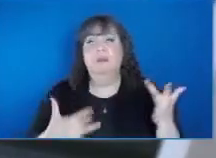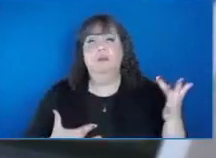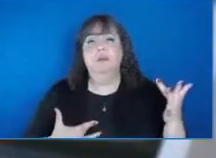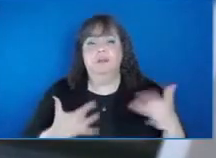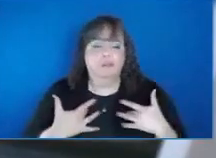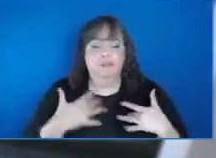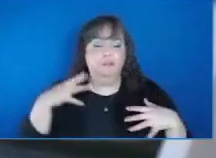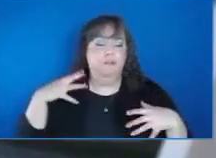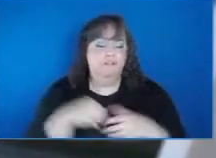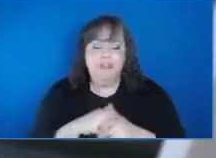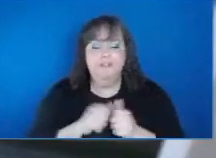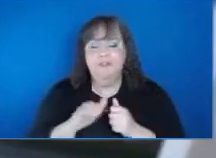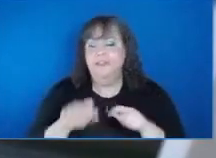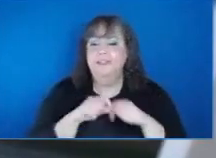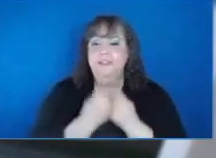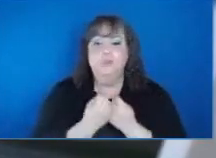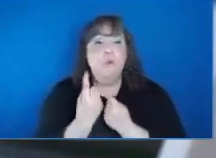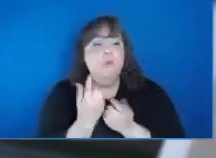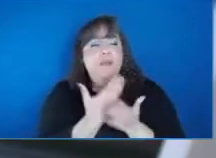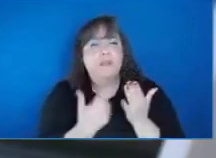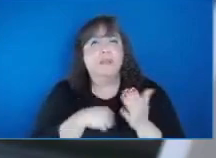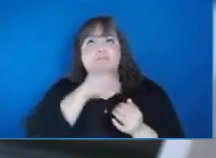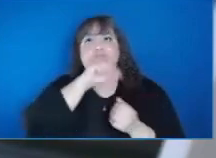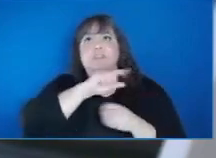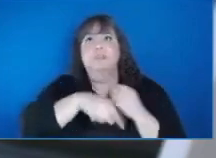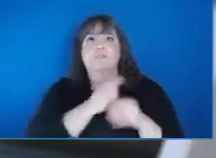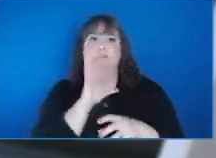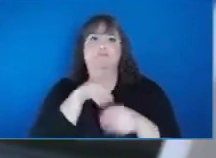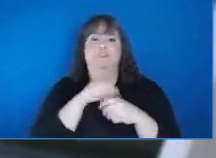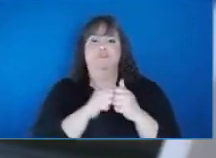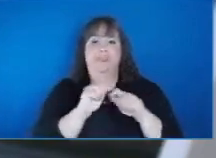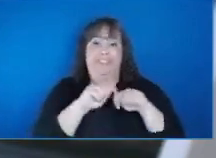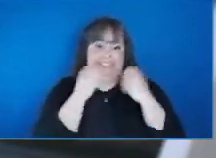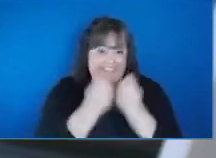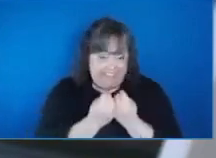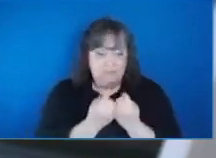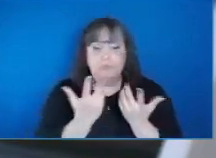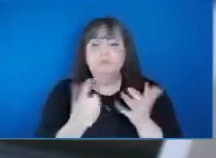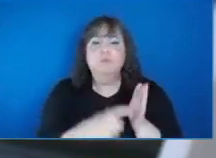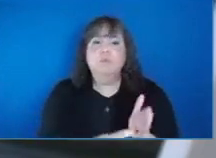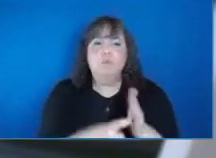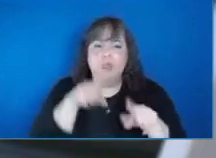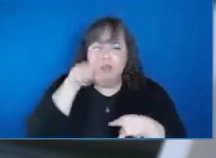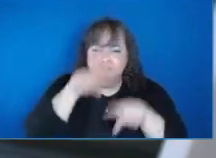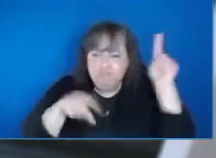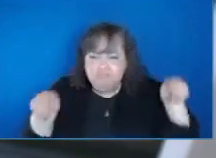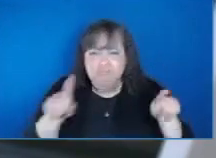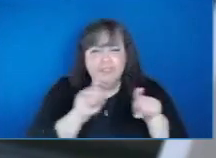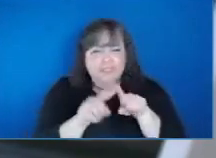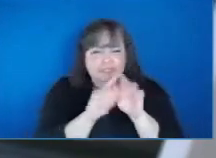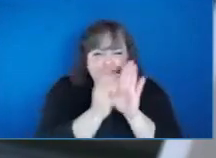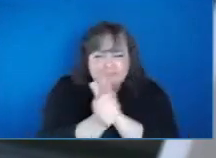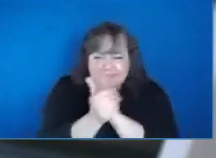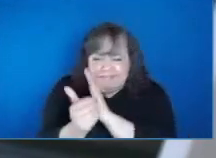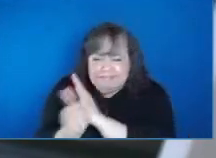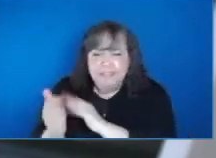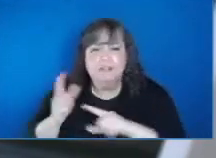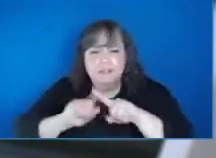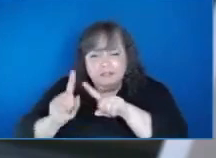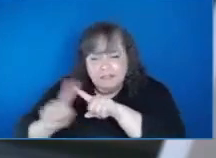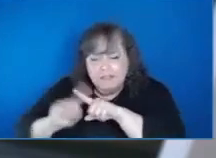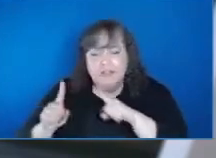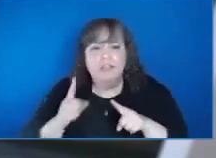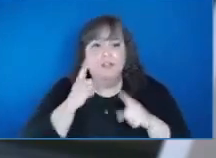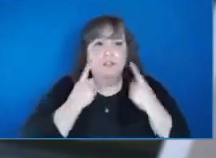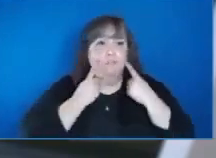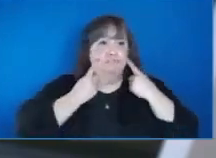I love about being on a team like this is it takes so much different expertise to all come together in order to accomplish something that's so much bigger than any